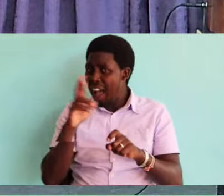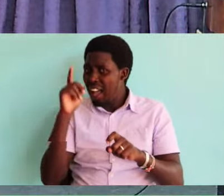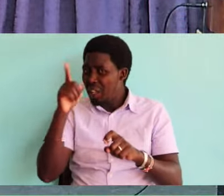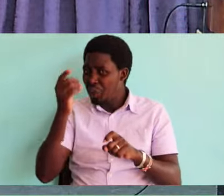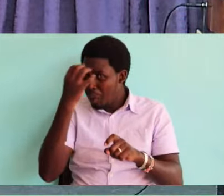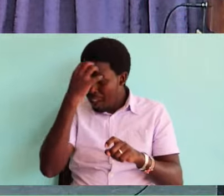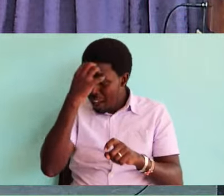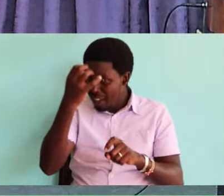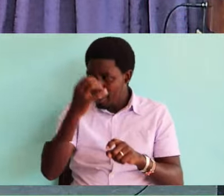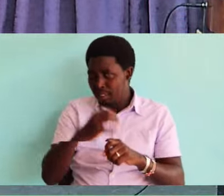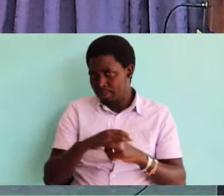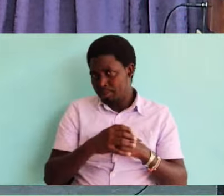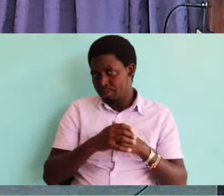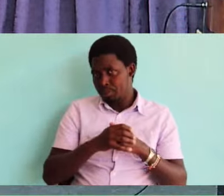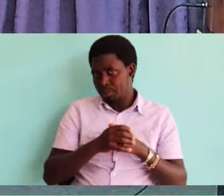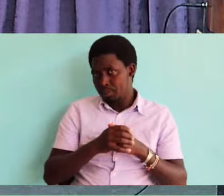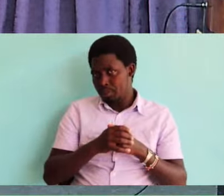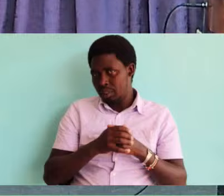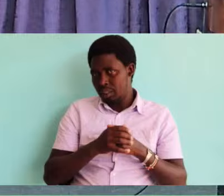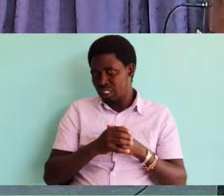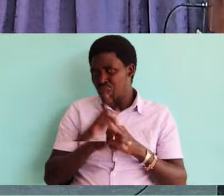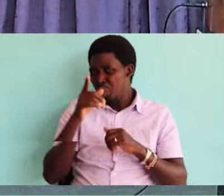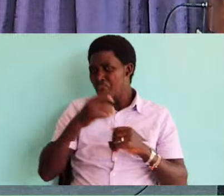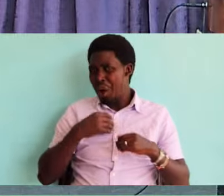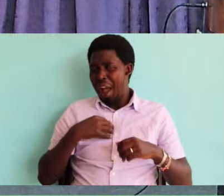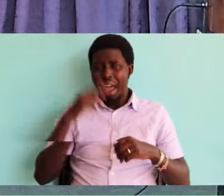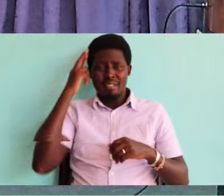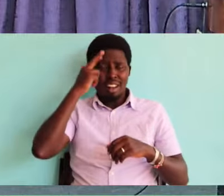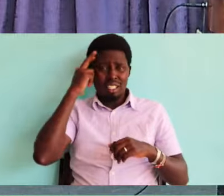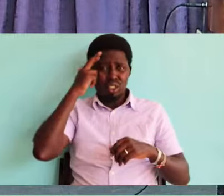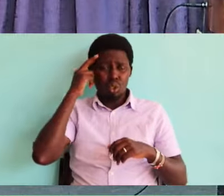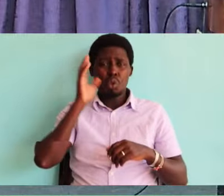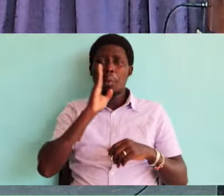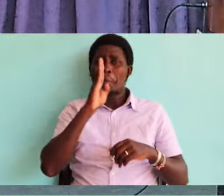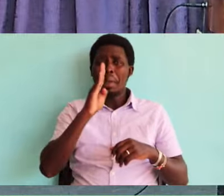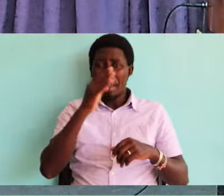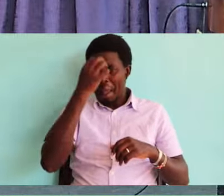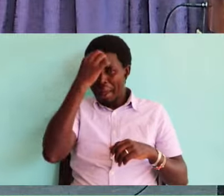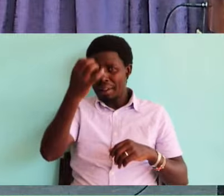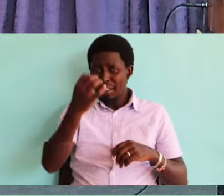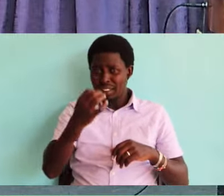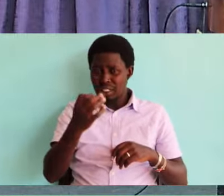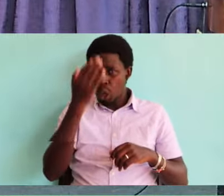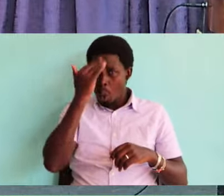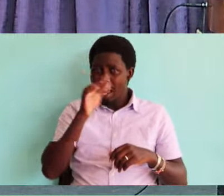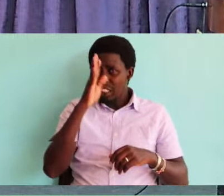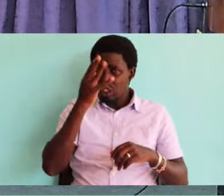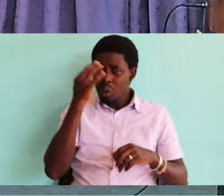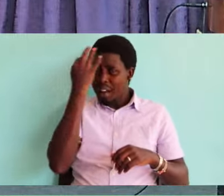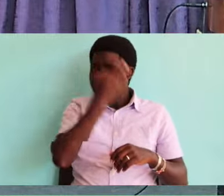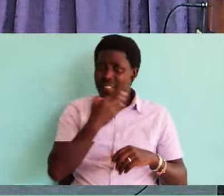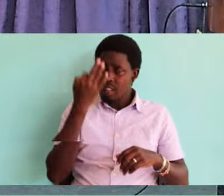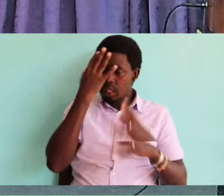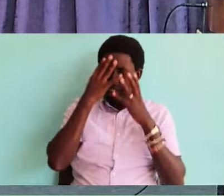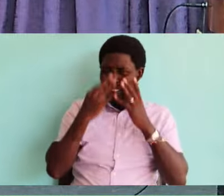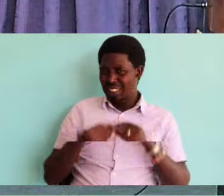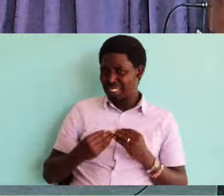angry? Like, do you have a reason to be angry? Why is your face downcast?